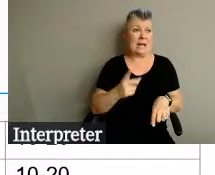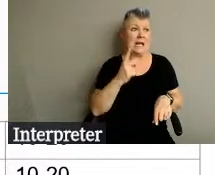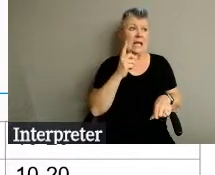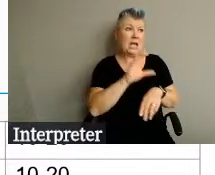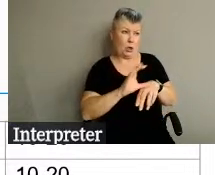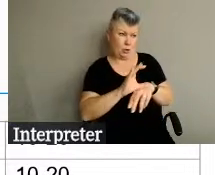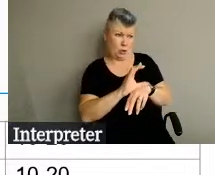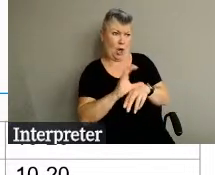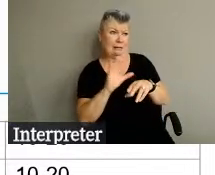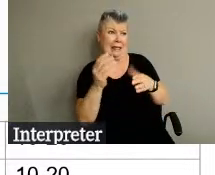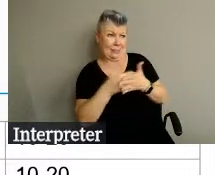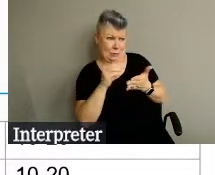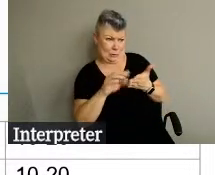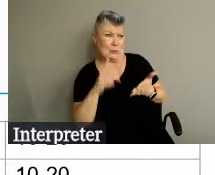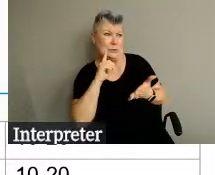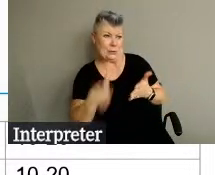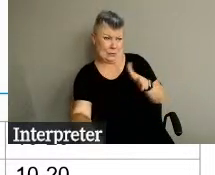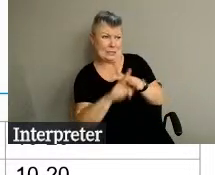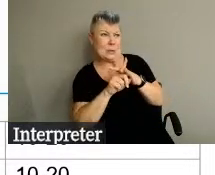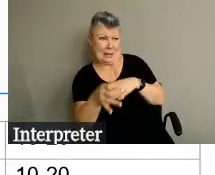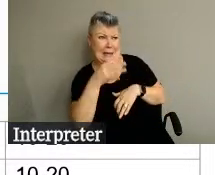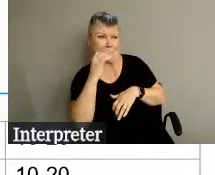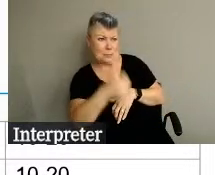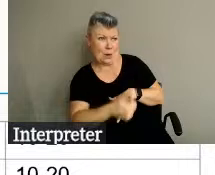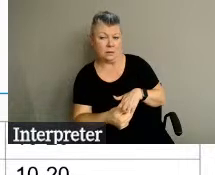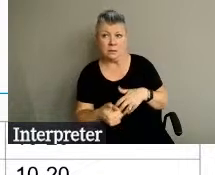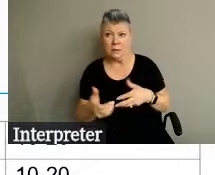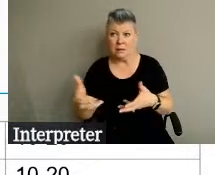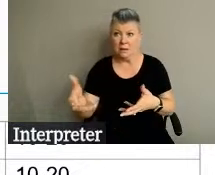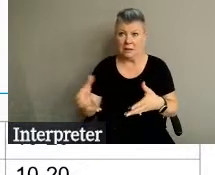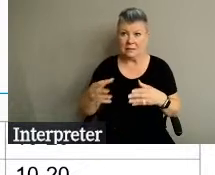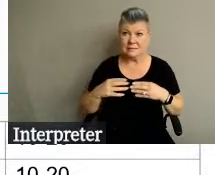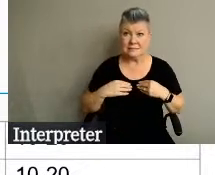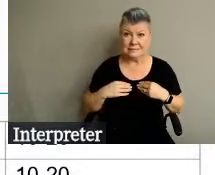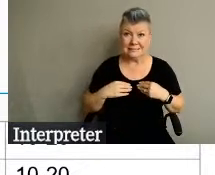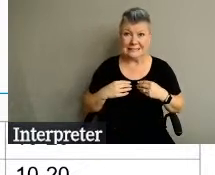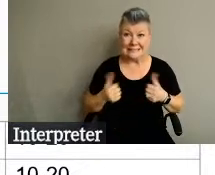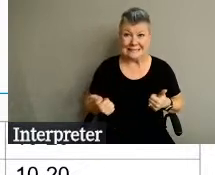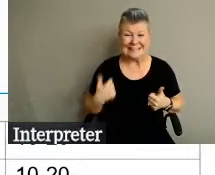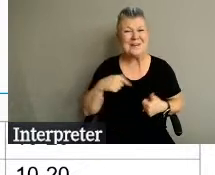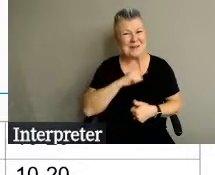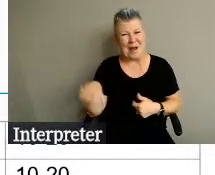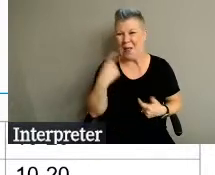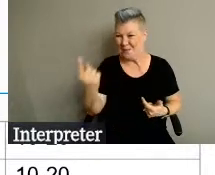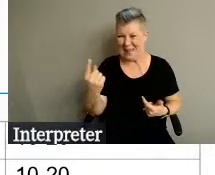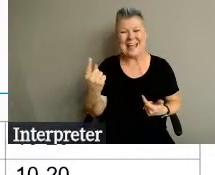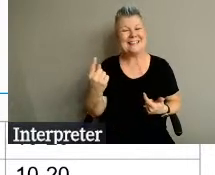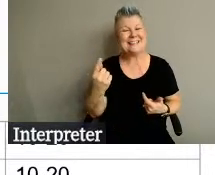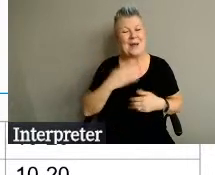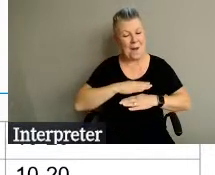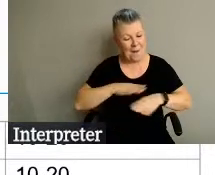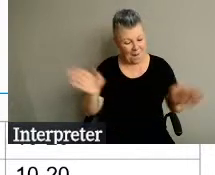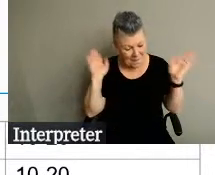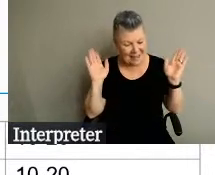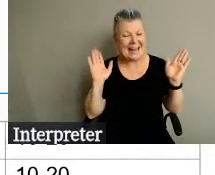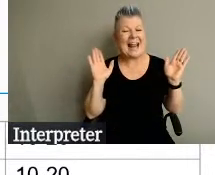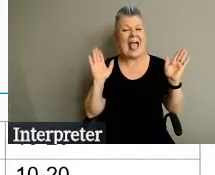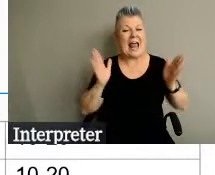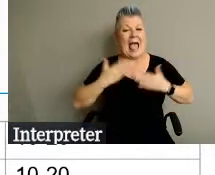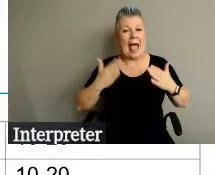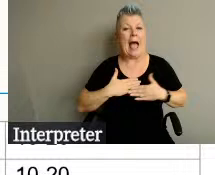new student coming. And they're like, what? And we're like, always open, always here for our little ones. So it grows as we go.